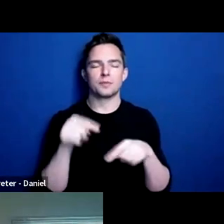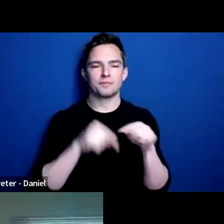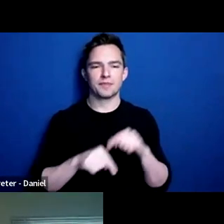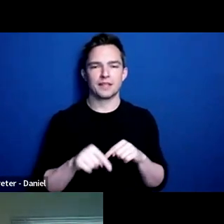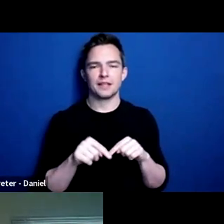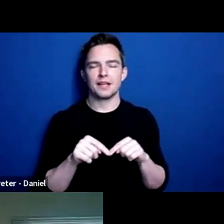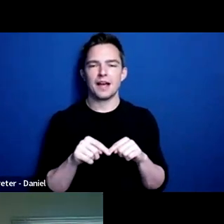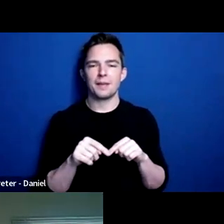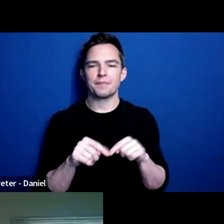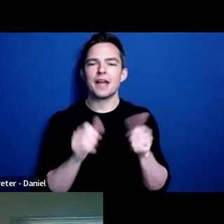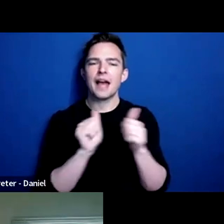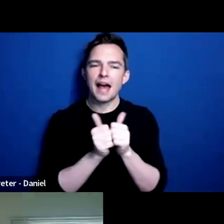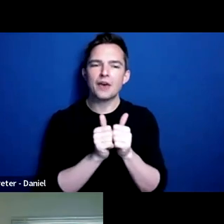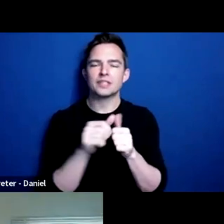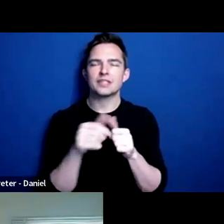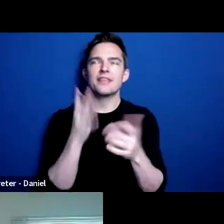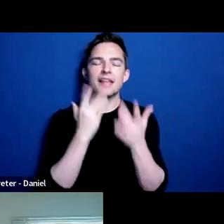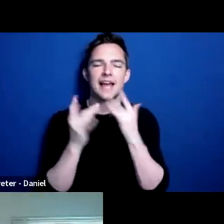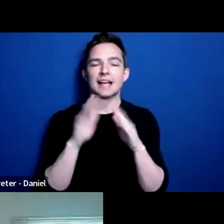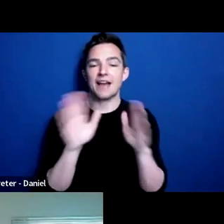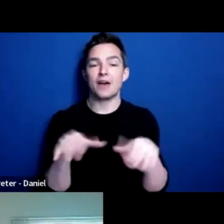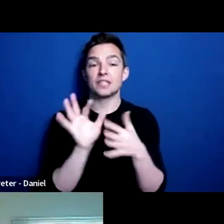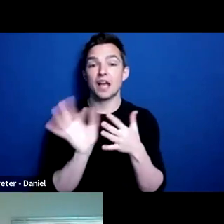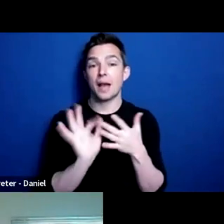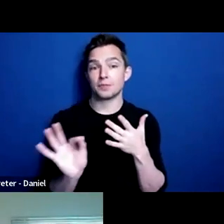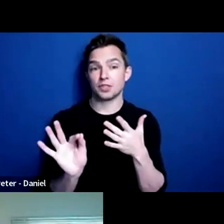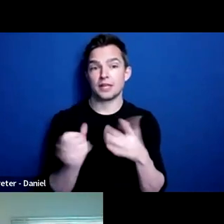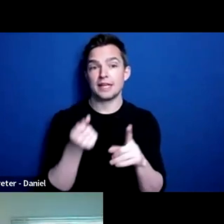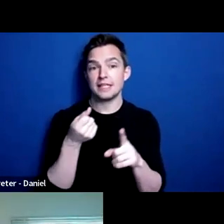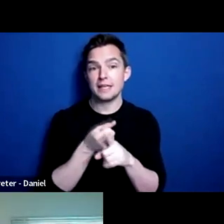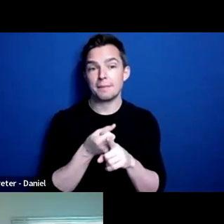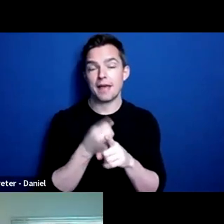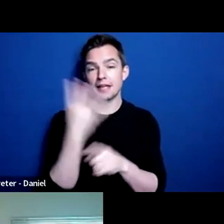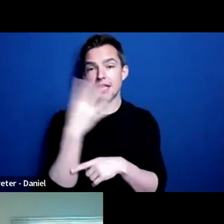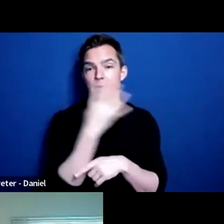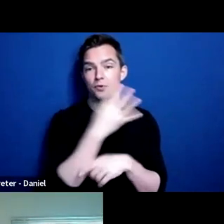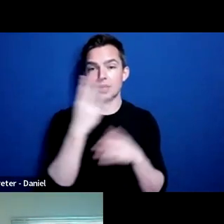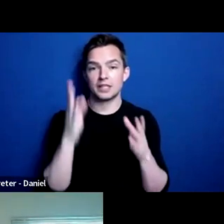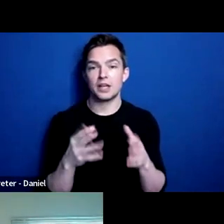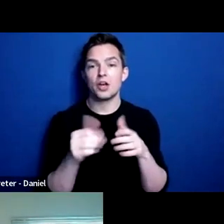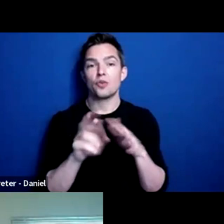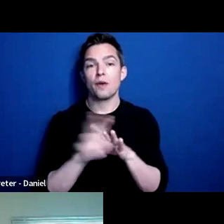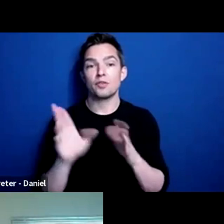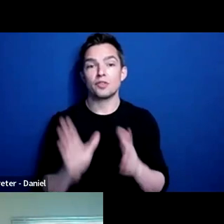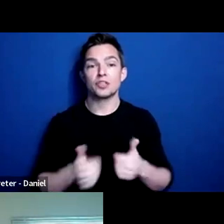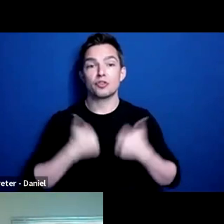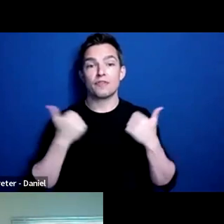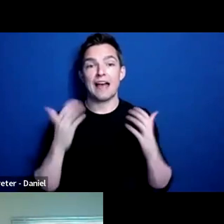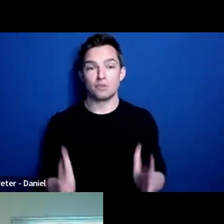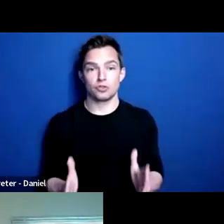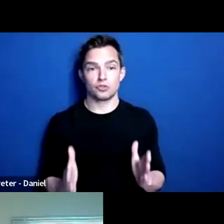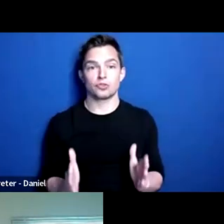whole nother question. How does the lack of housing options impact immigrant and refugee survivors'